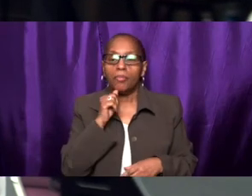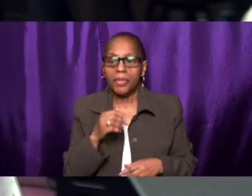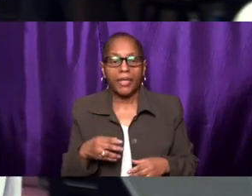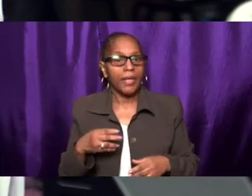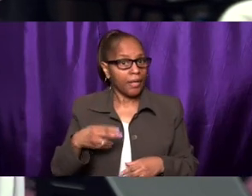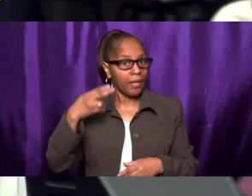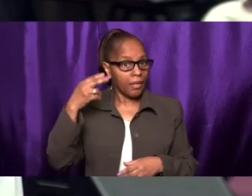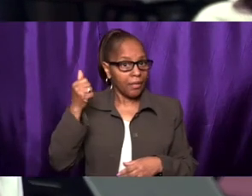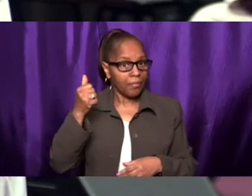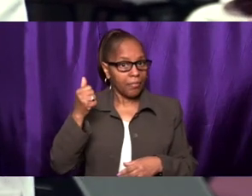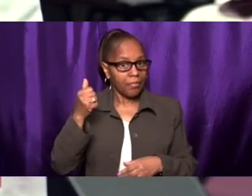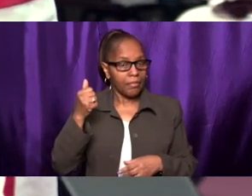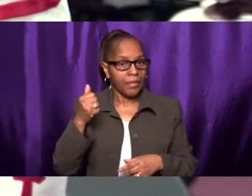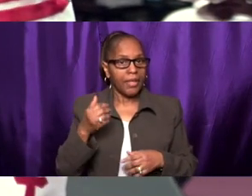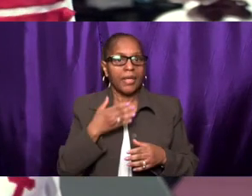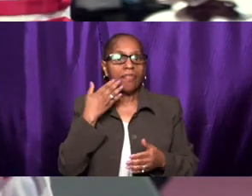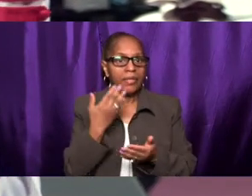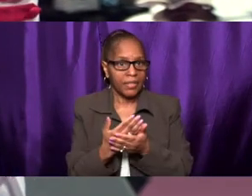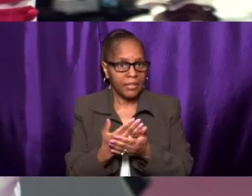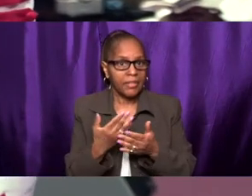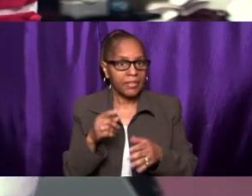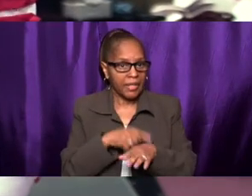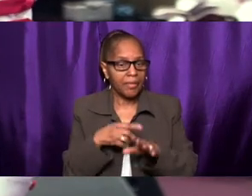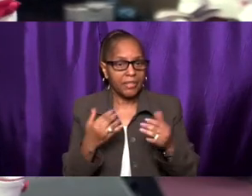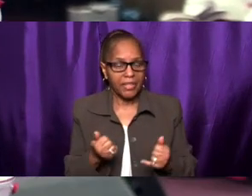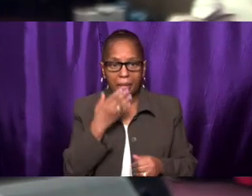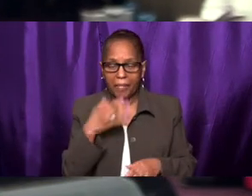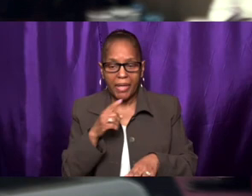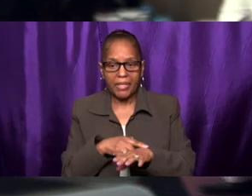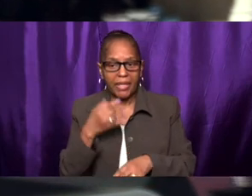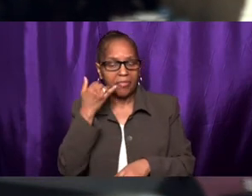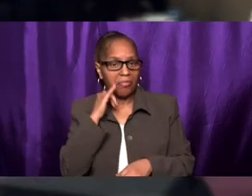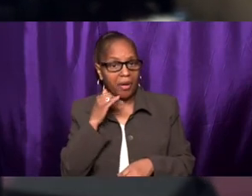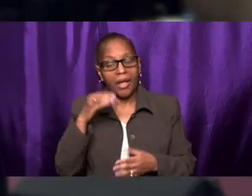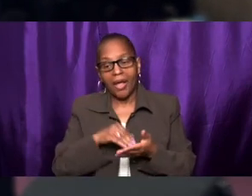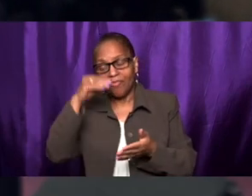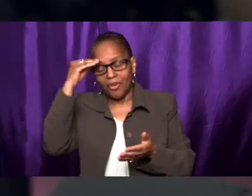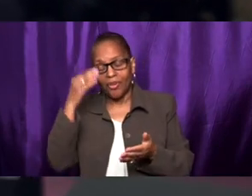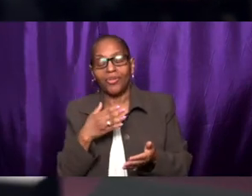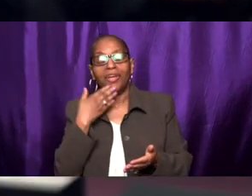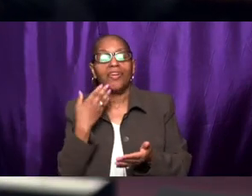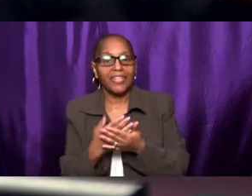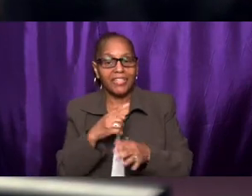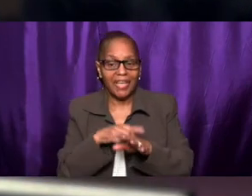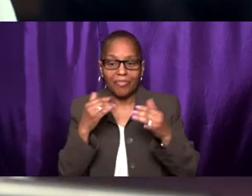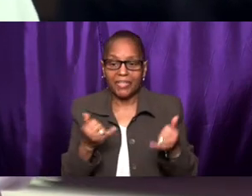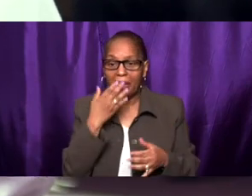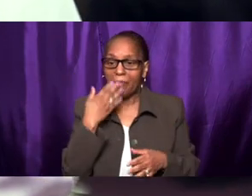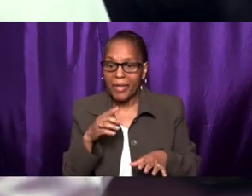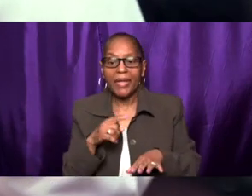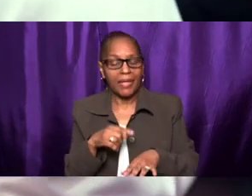down tomorrow. I've learned you can be up today and down today. It don't take a 24-hour period of